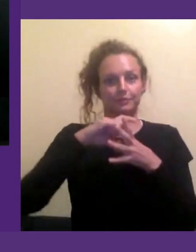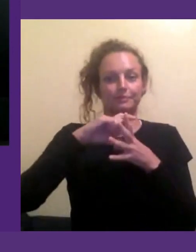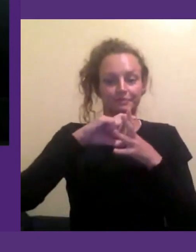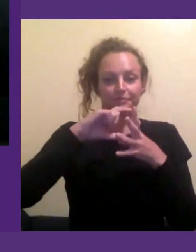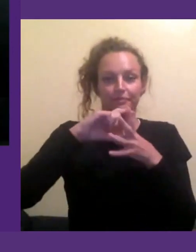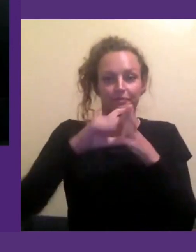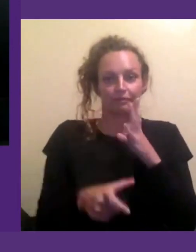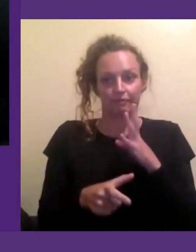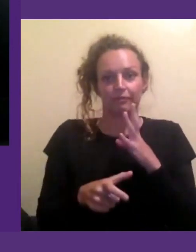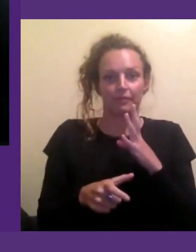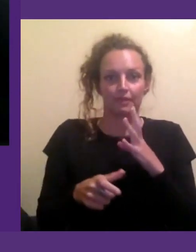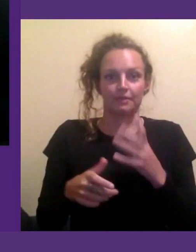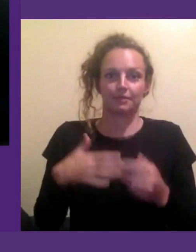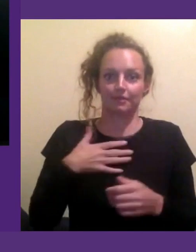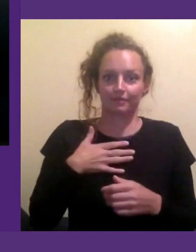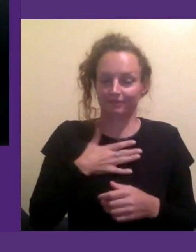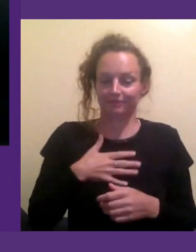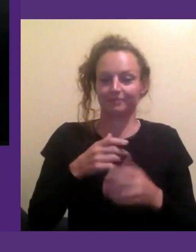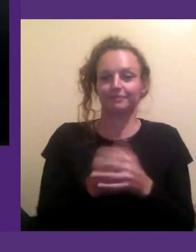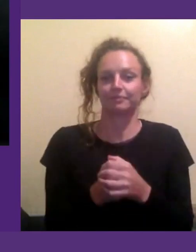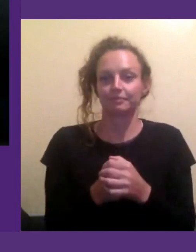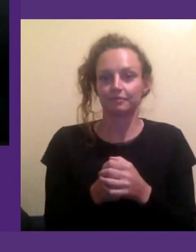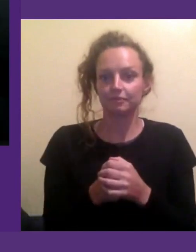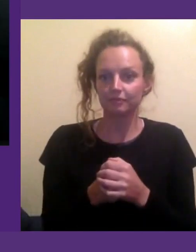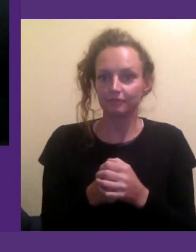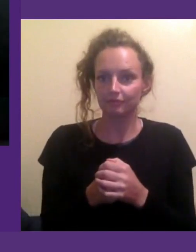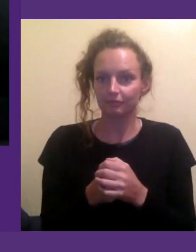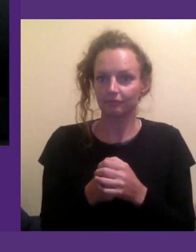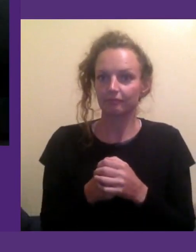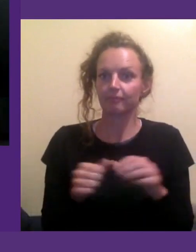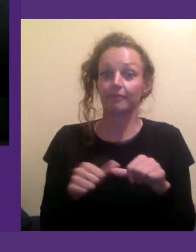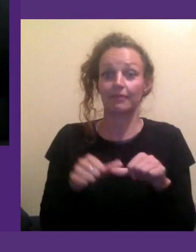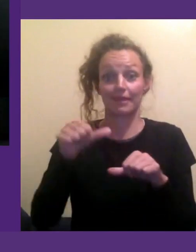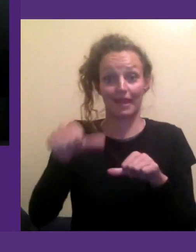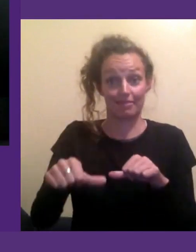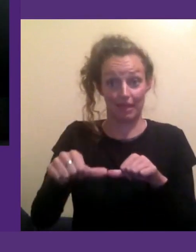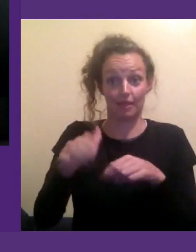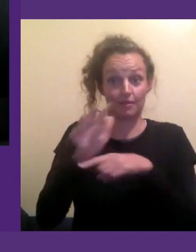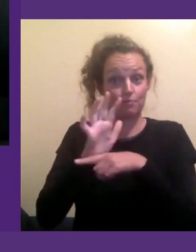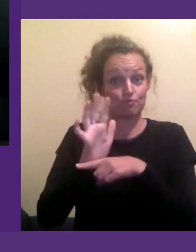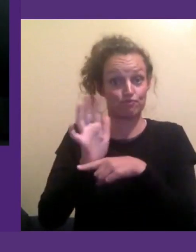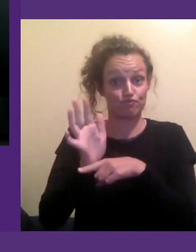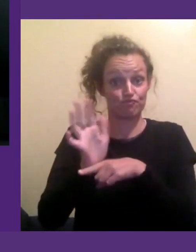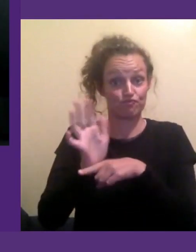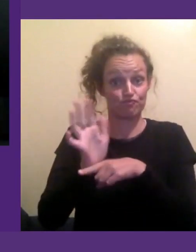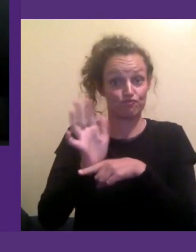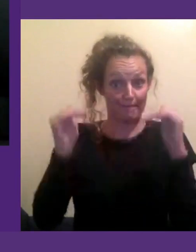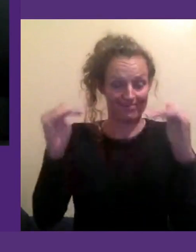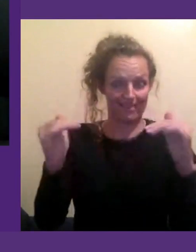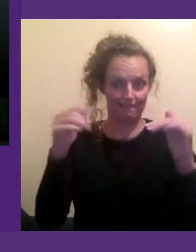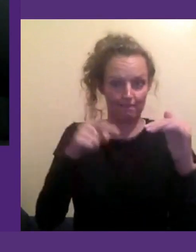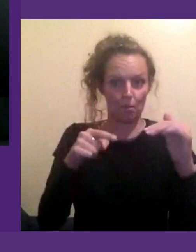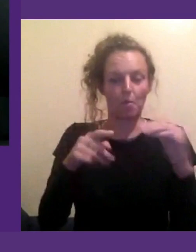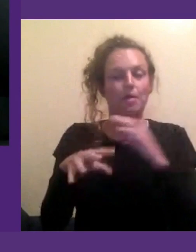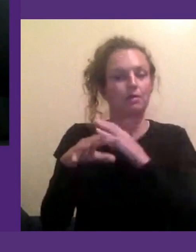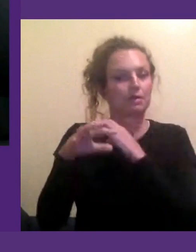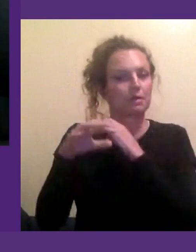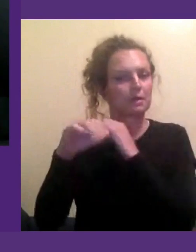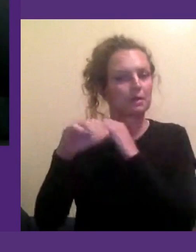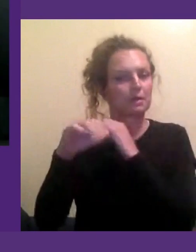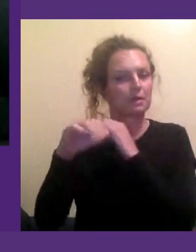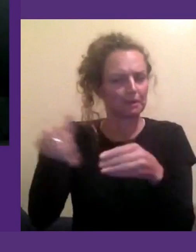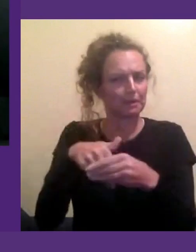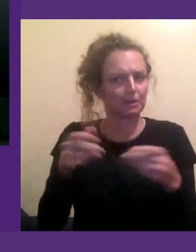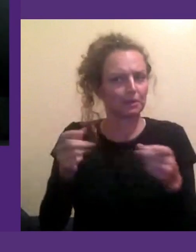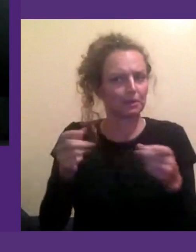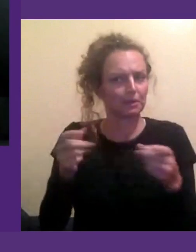and center of the program. And then at program level, the commitments include ensuring disabled people in Channel 4 programs have